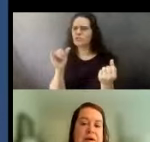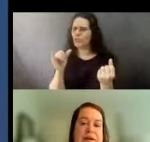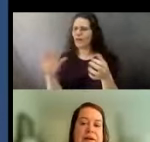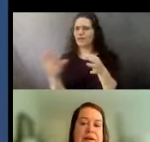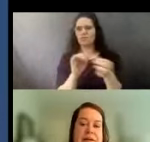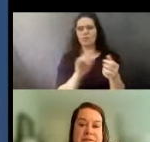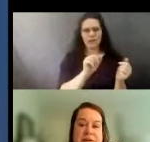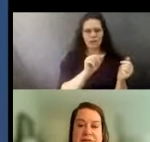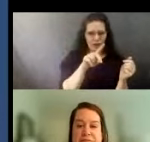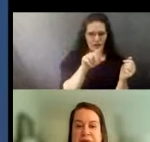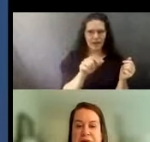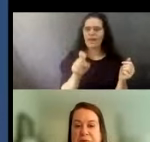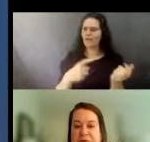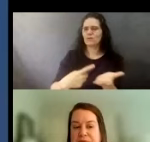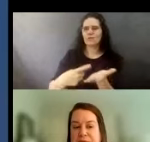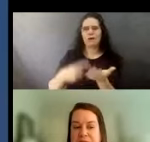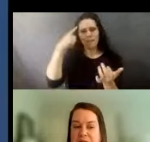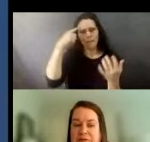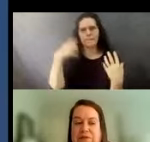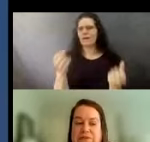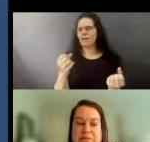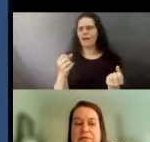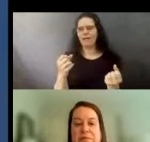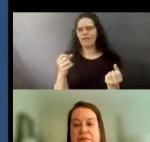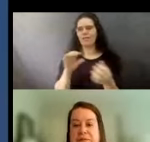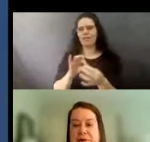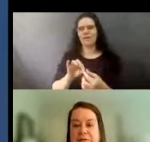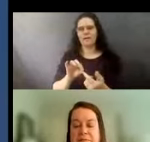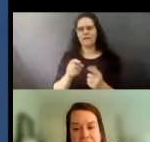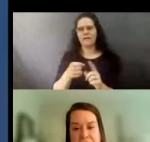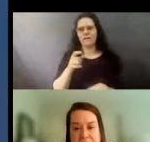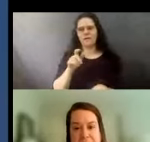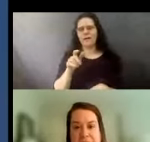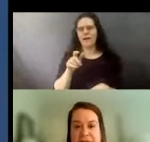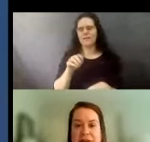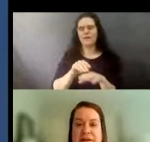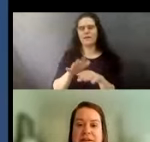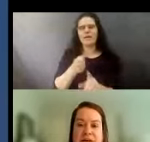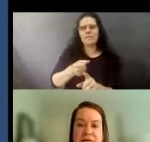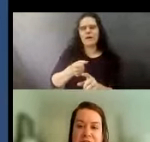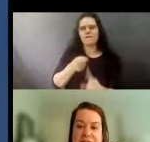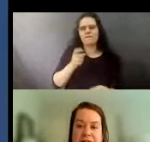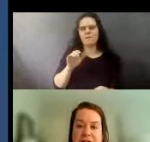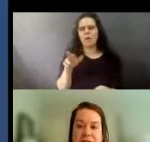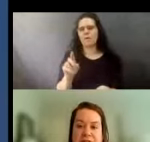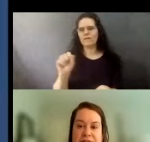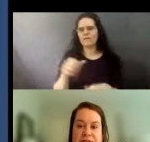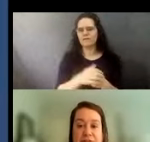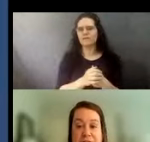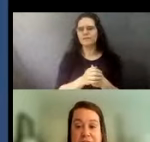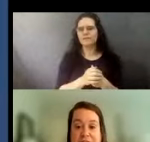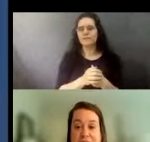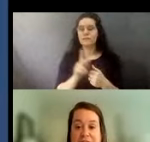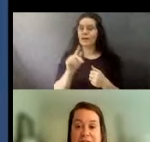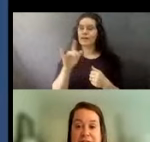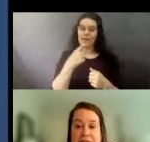good point. And it's, you know, we've probably all heard some of the reports about the mental health impacts that COVID has had on, you know,